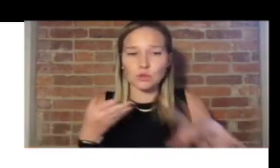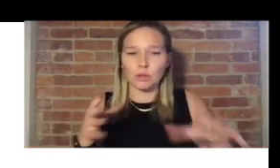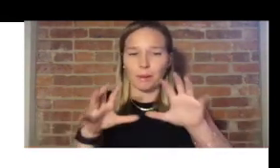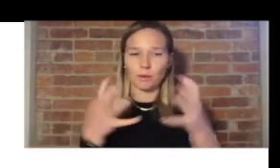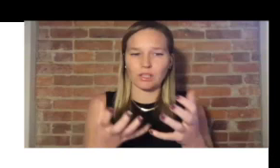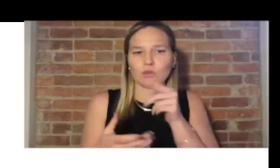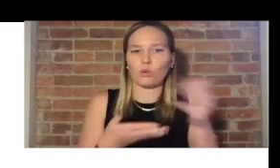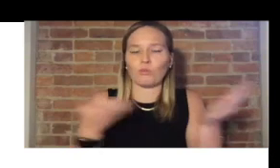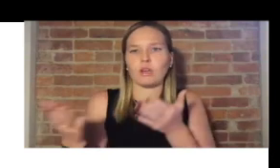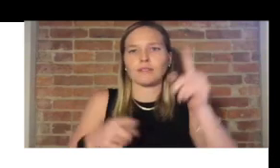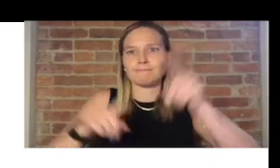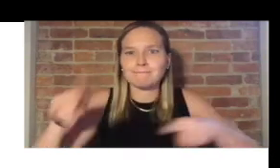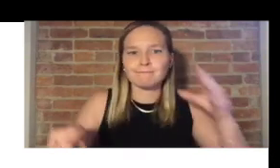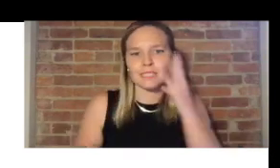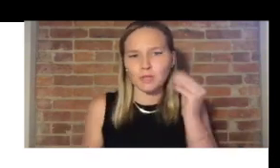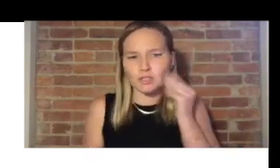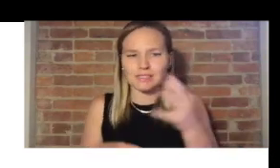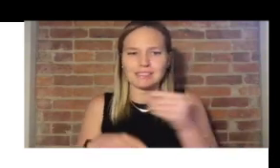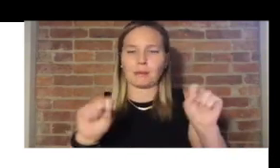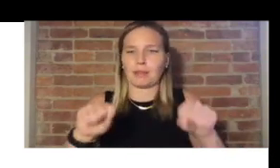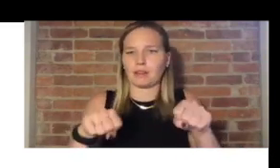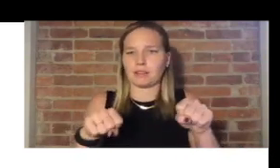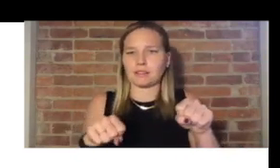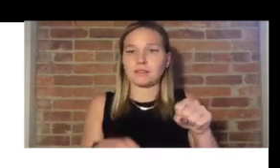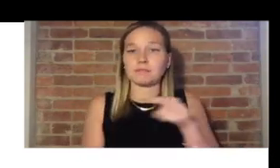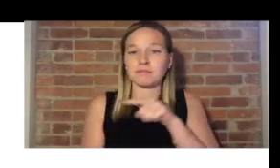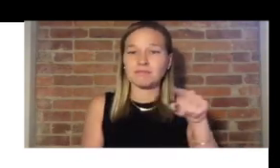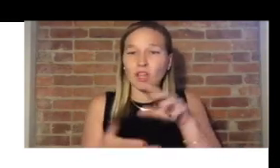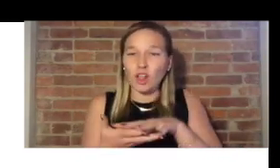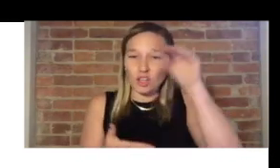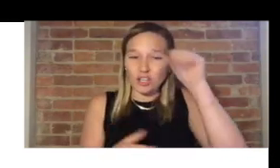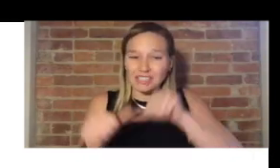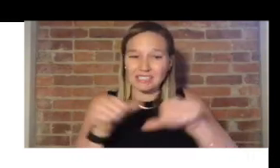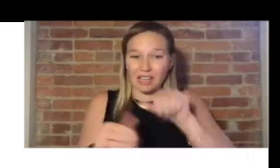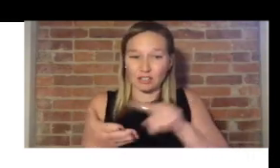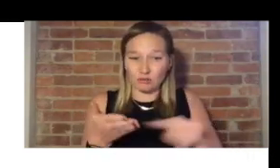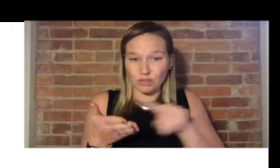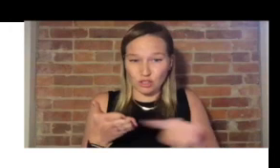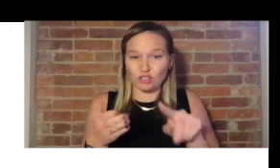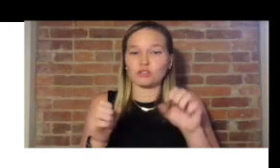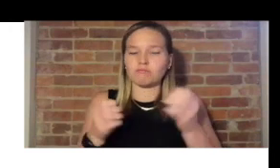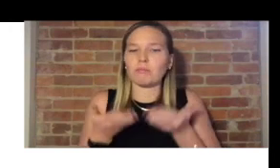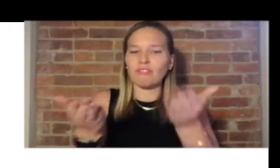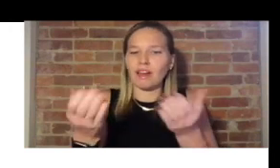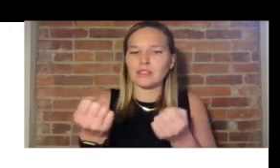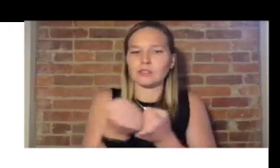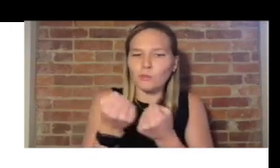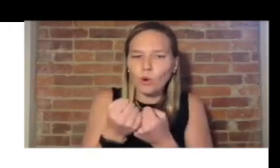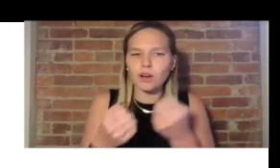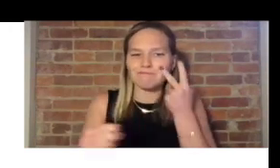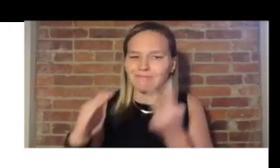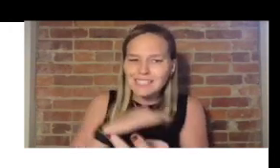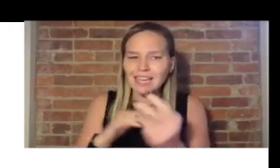As we've discussed, the classroom has a variety of different learners.